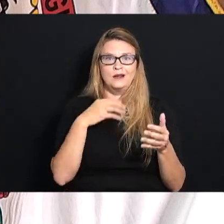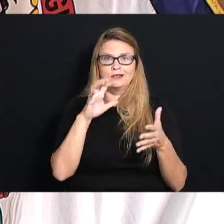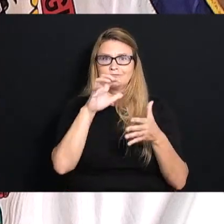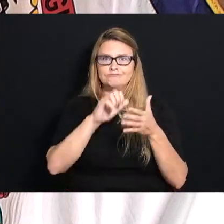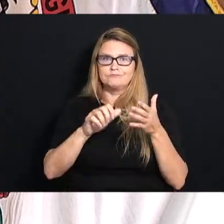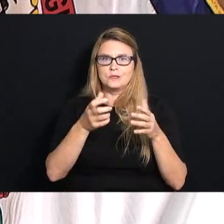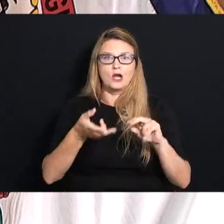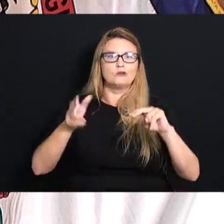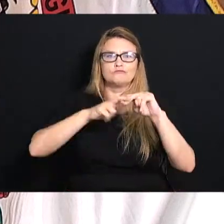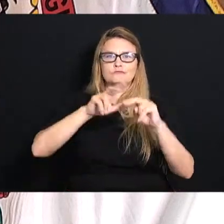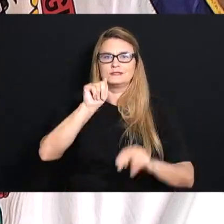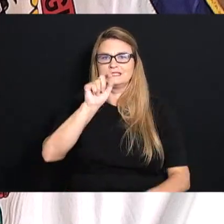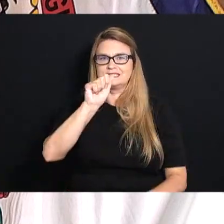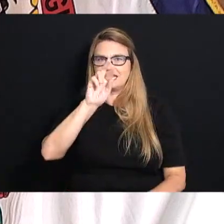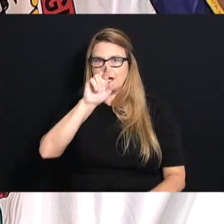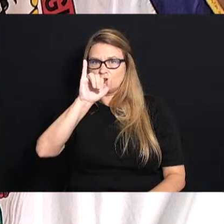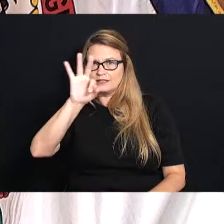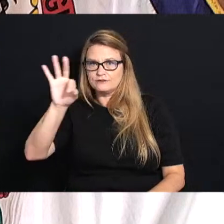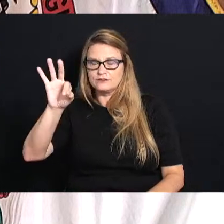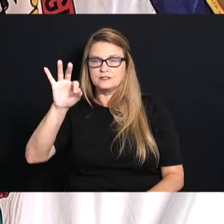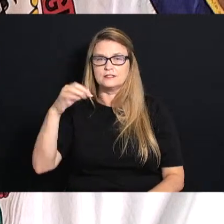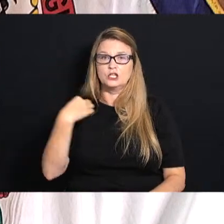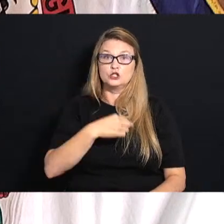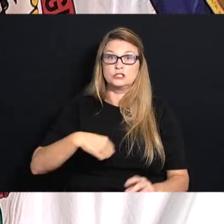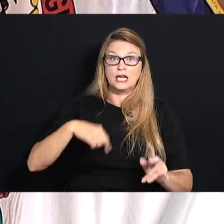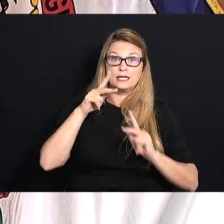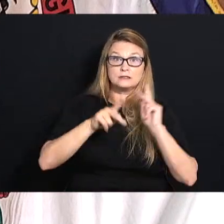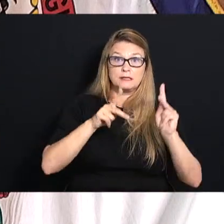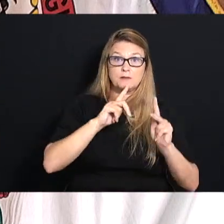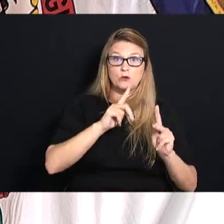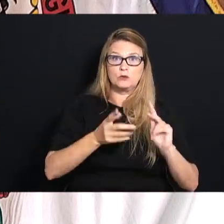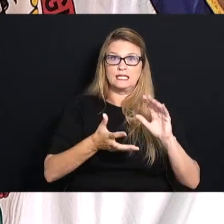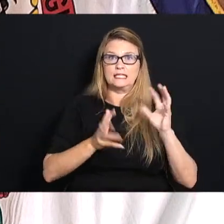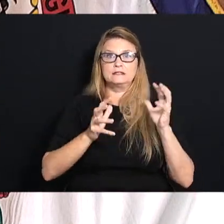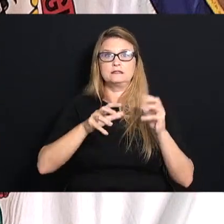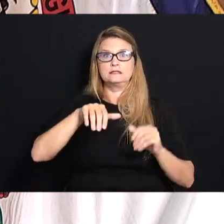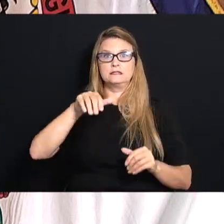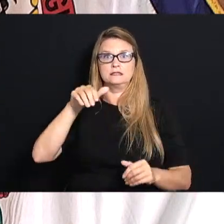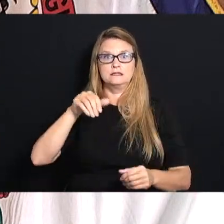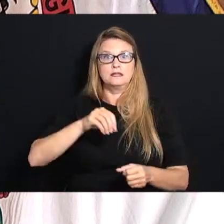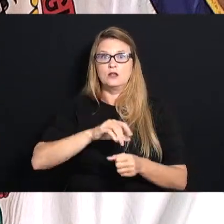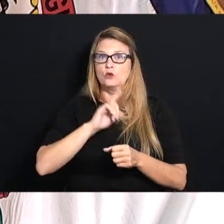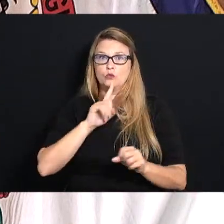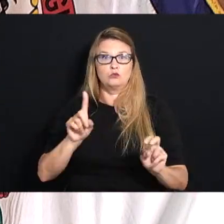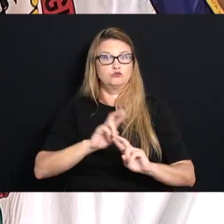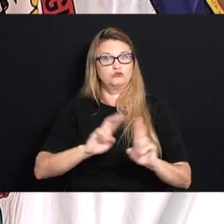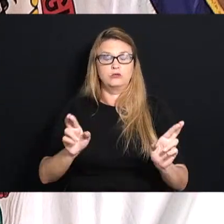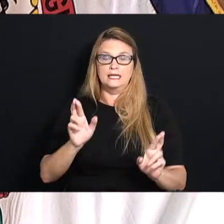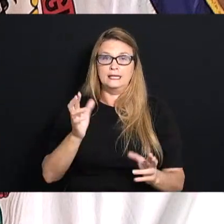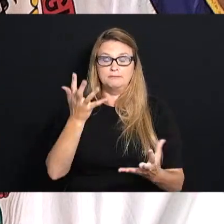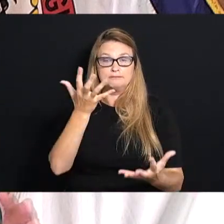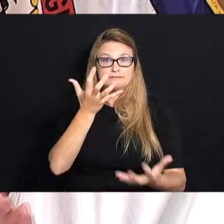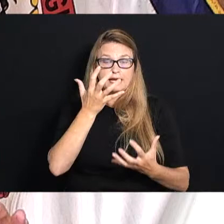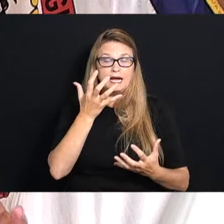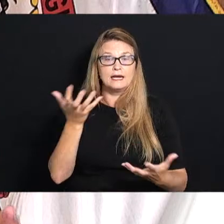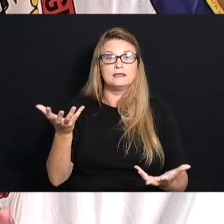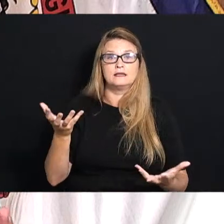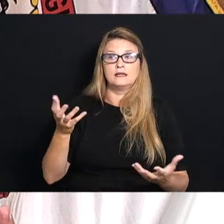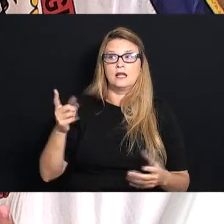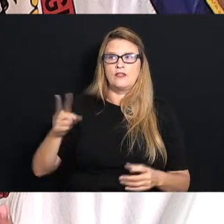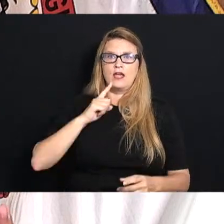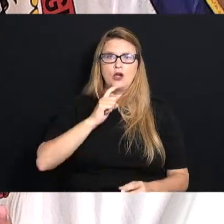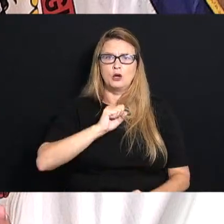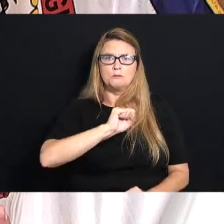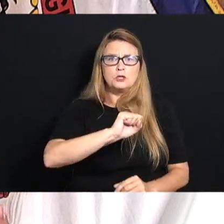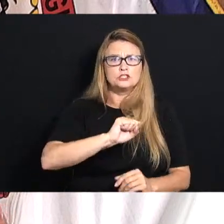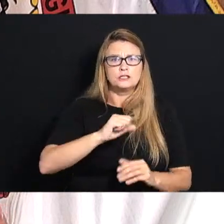or whatever it may be, and the Chinese are just wound up as they can possibly be, and then they're pushing back on us